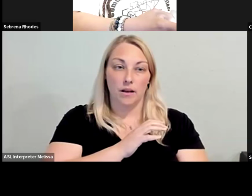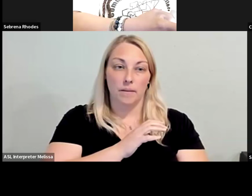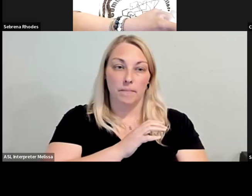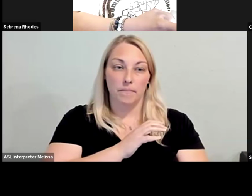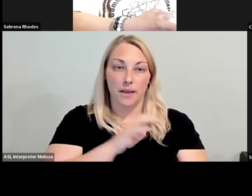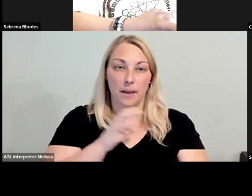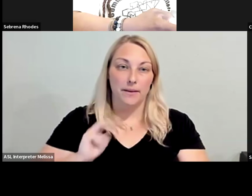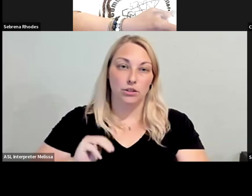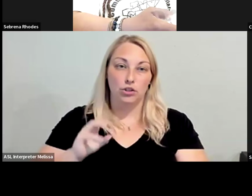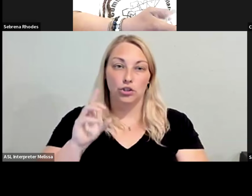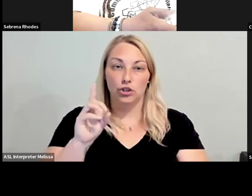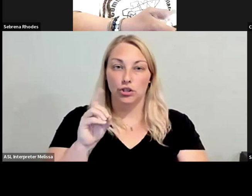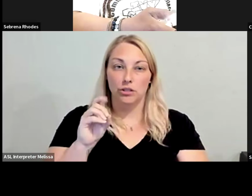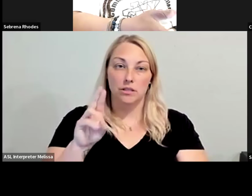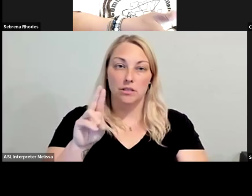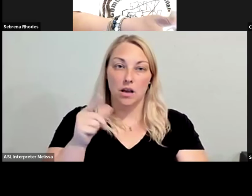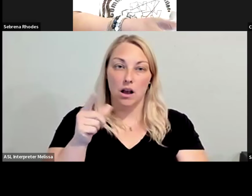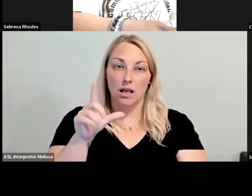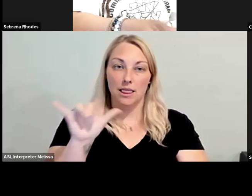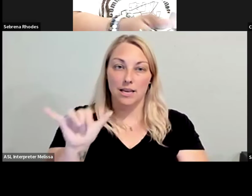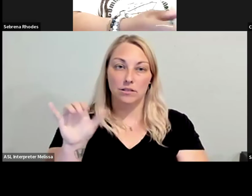organizations, agencies.